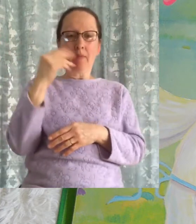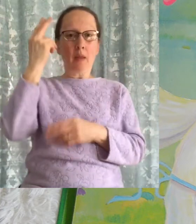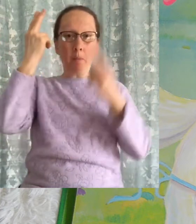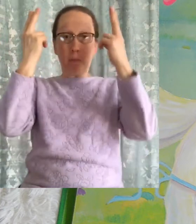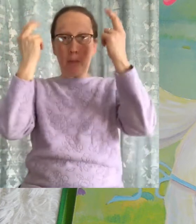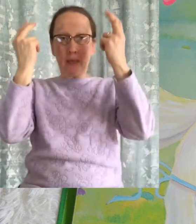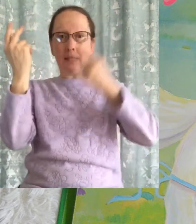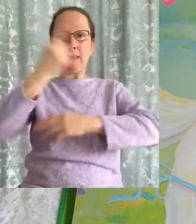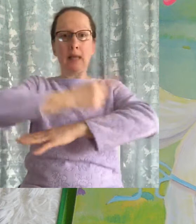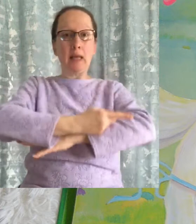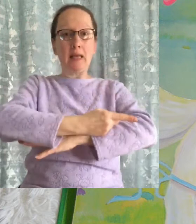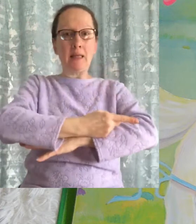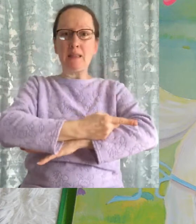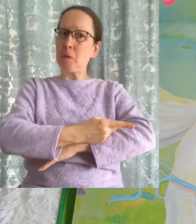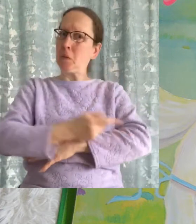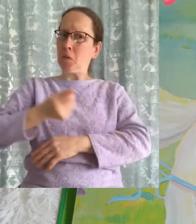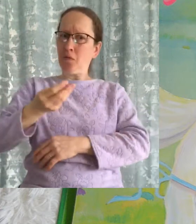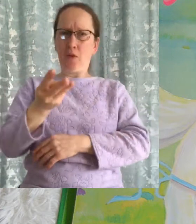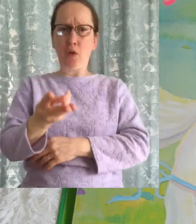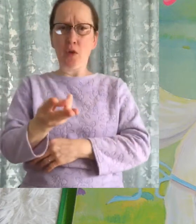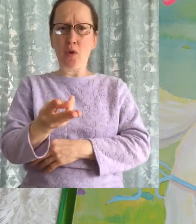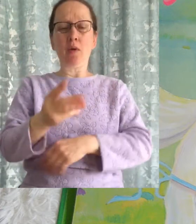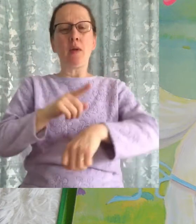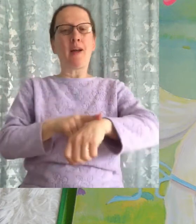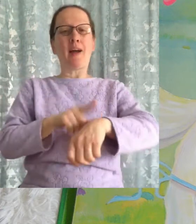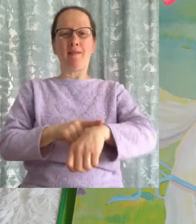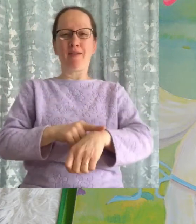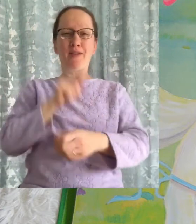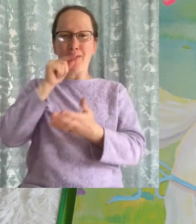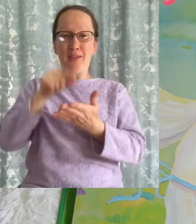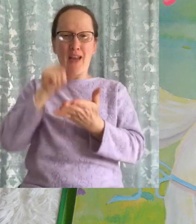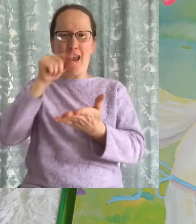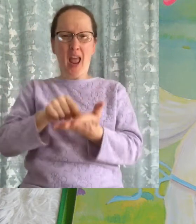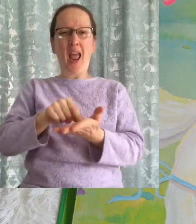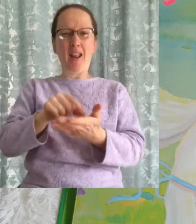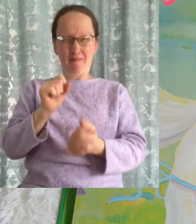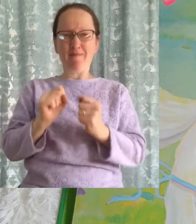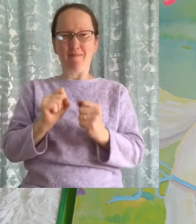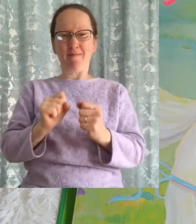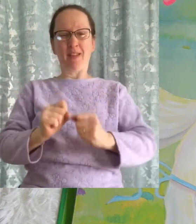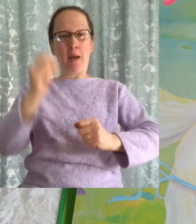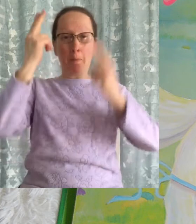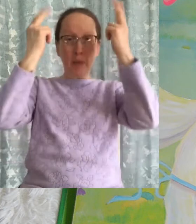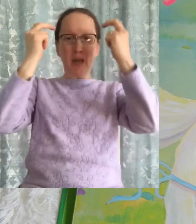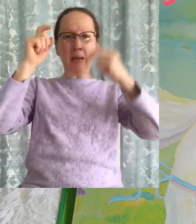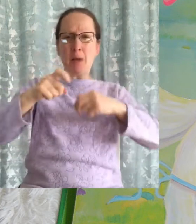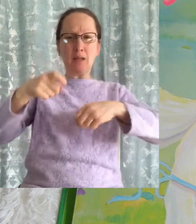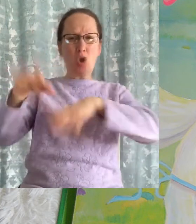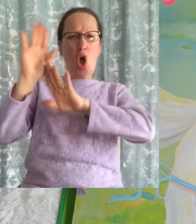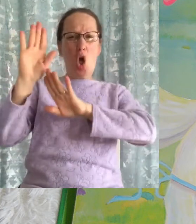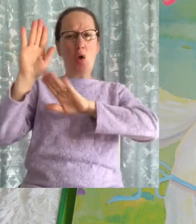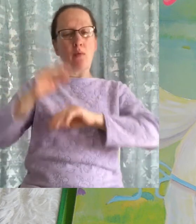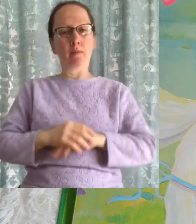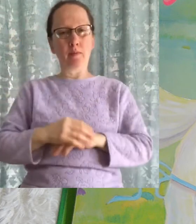they are numbered, and this much I know. It's time for a chicken. The bunny must go.